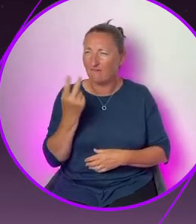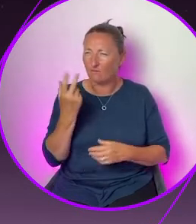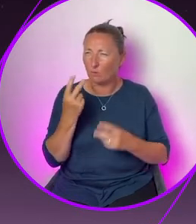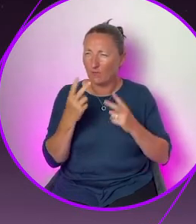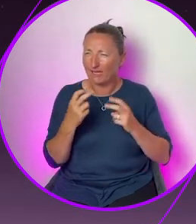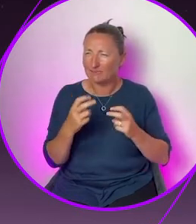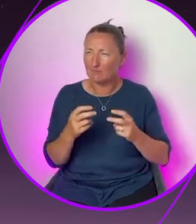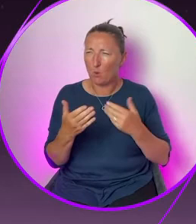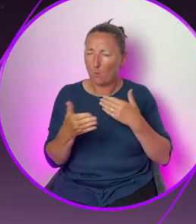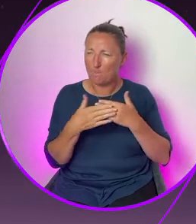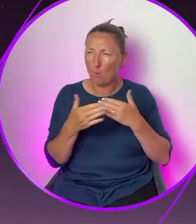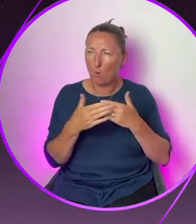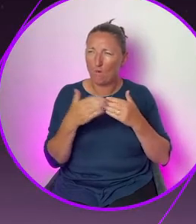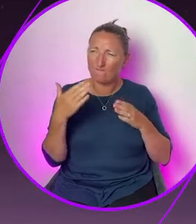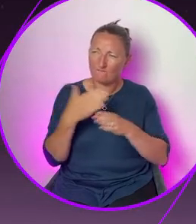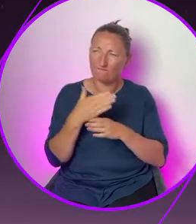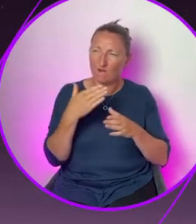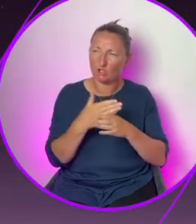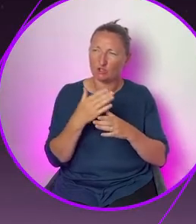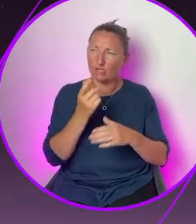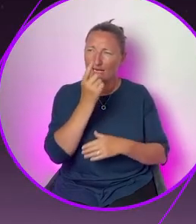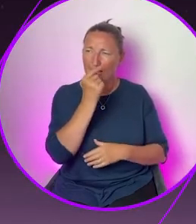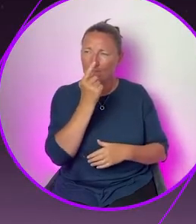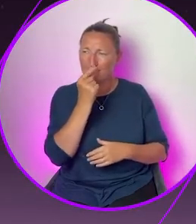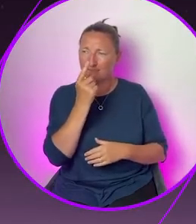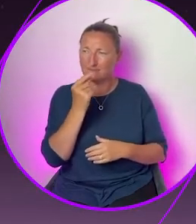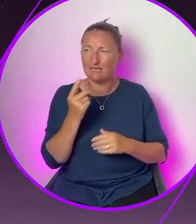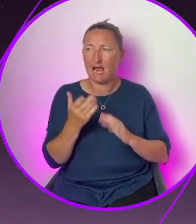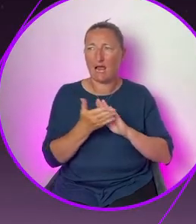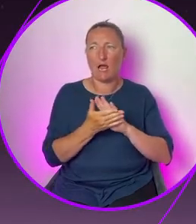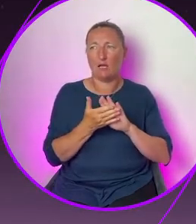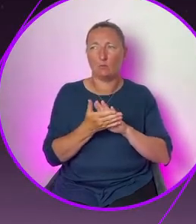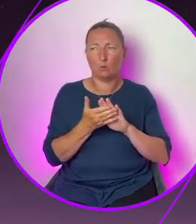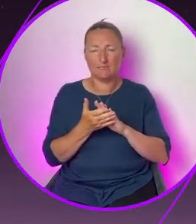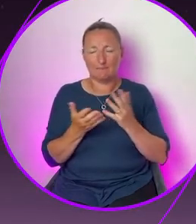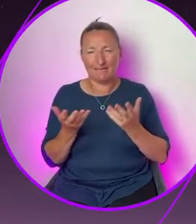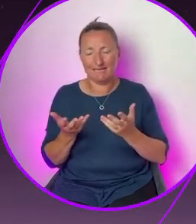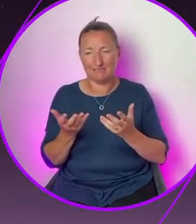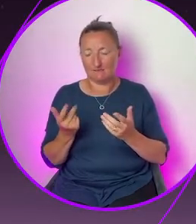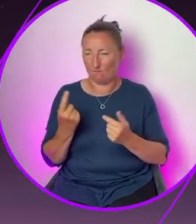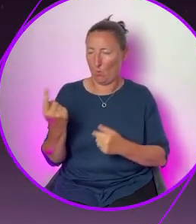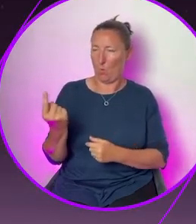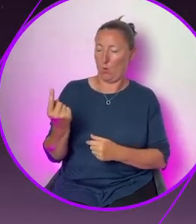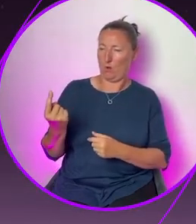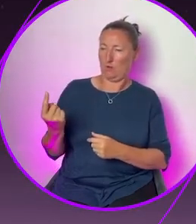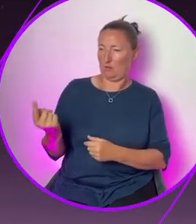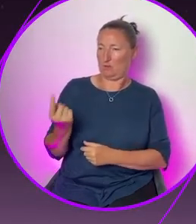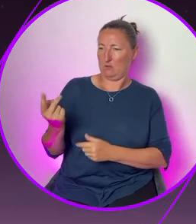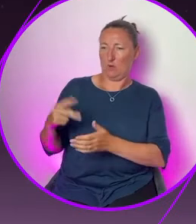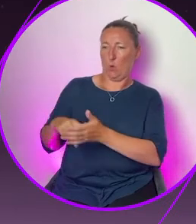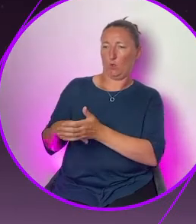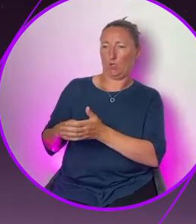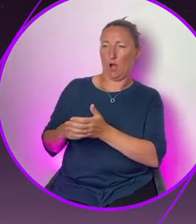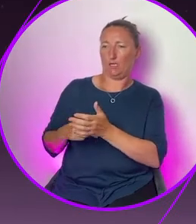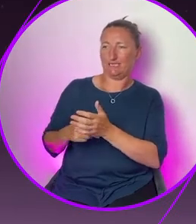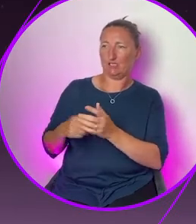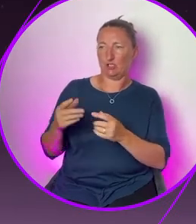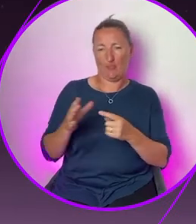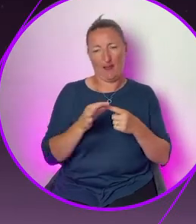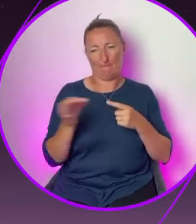of functions and capabilities and what they mean for organizations that choose those configurations? So I think this is the